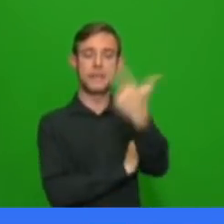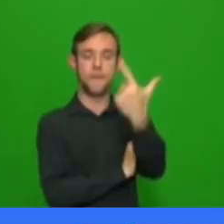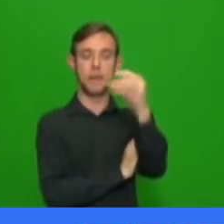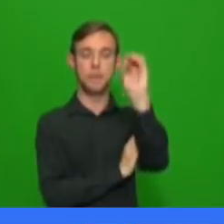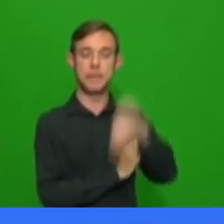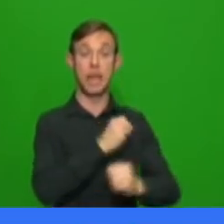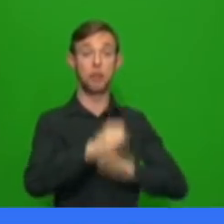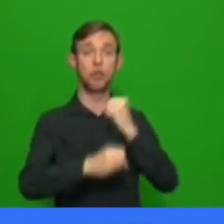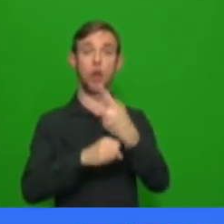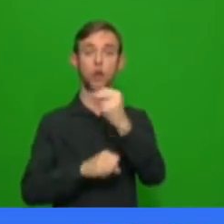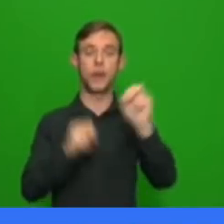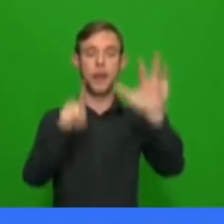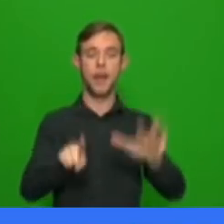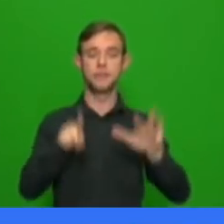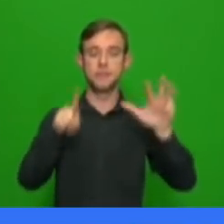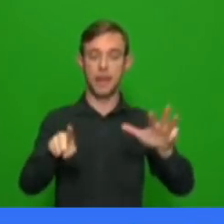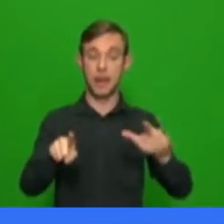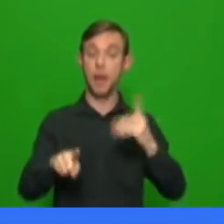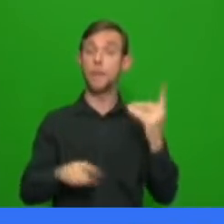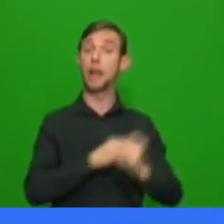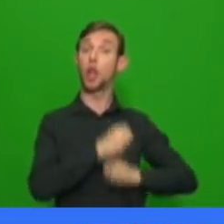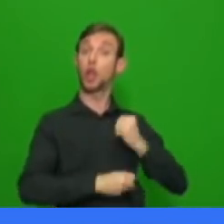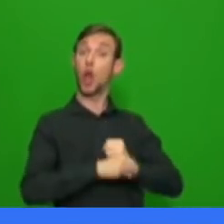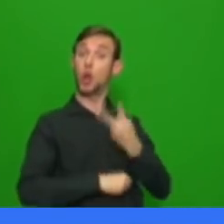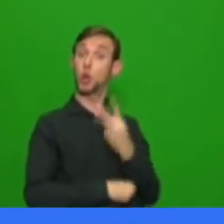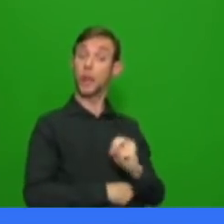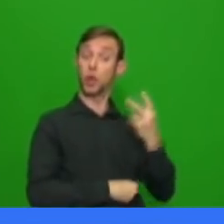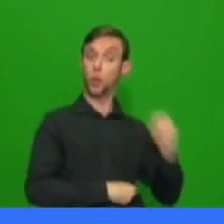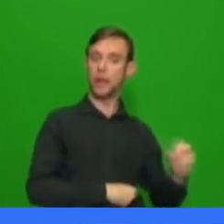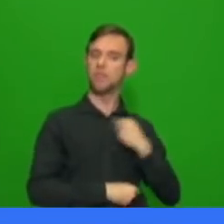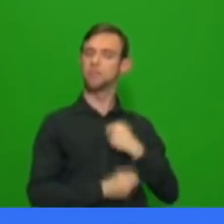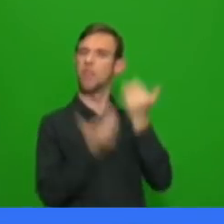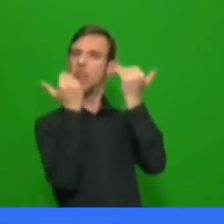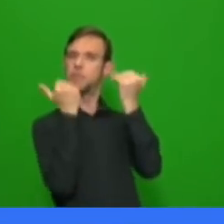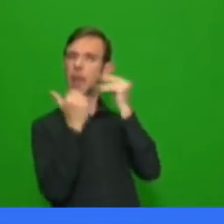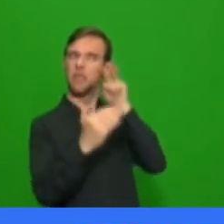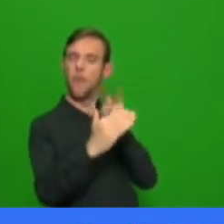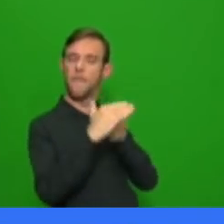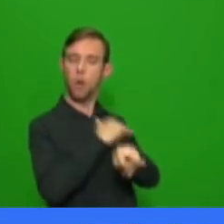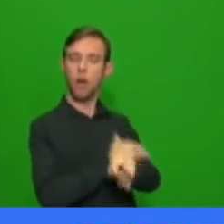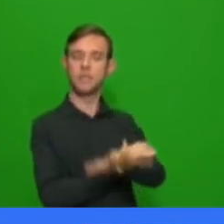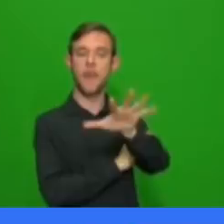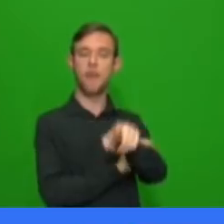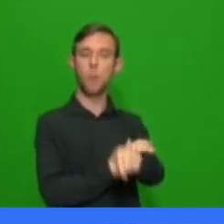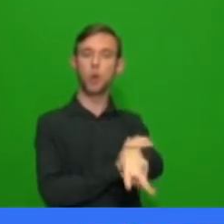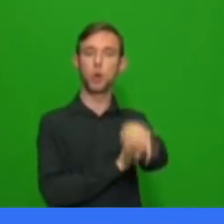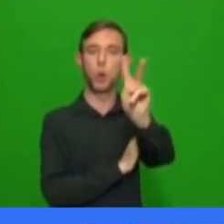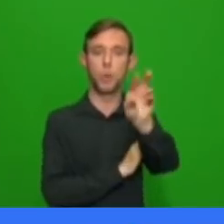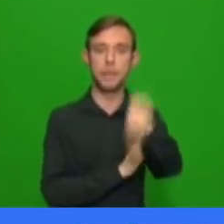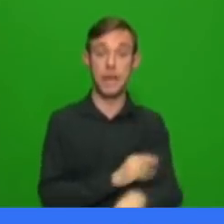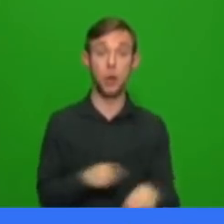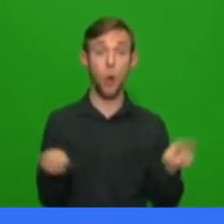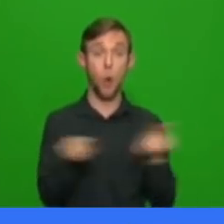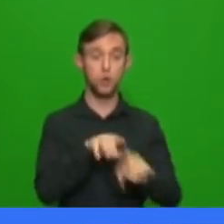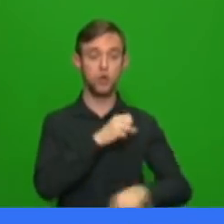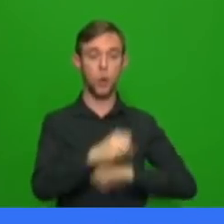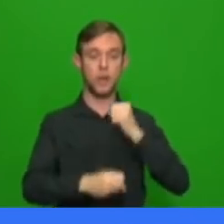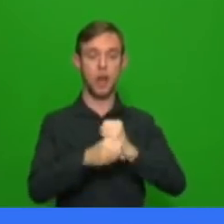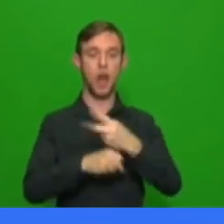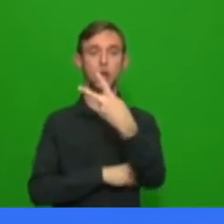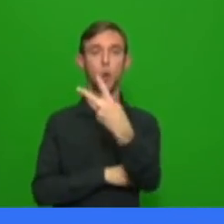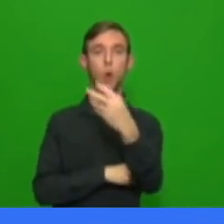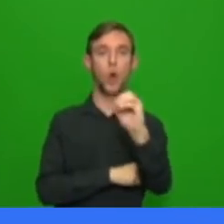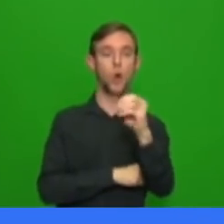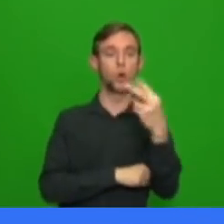expectations edged down to 5.2% for 2020 and 5% for